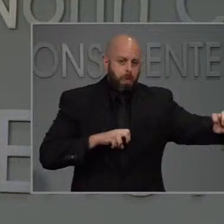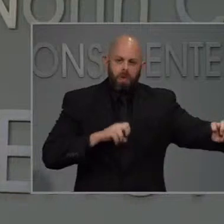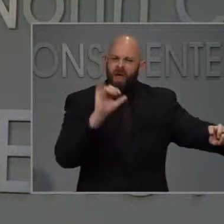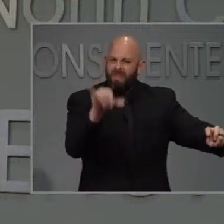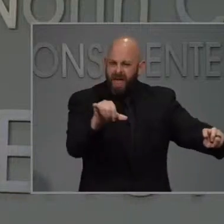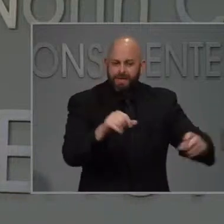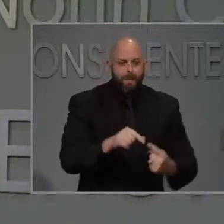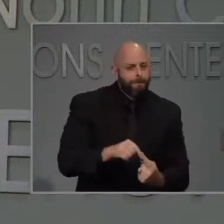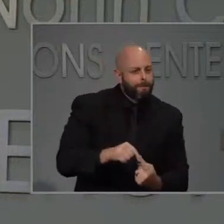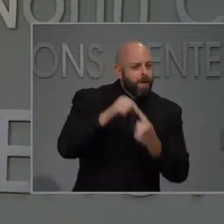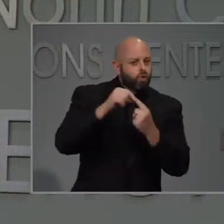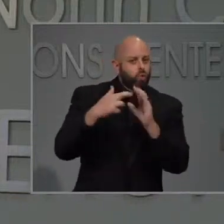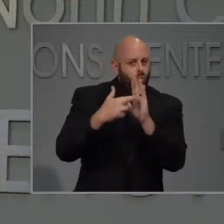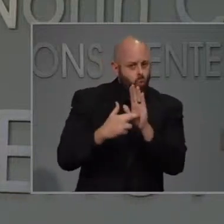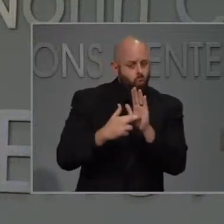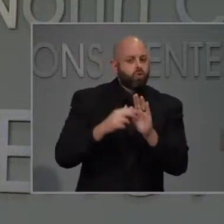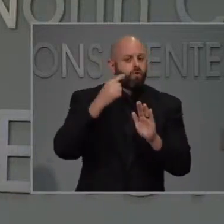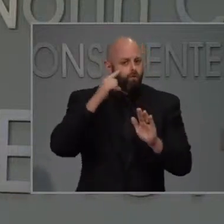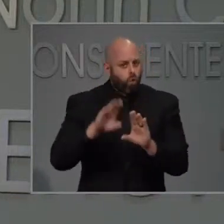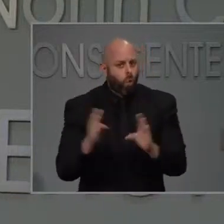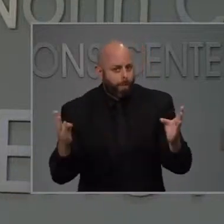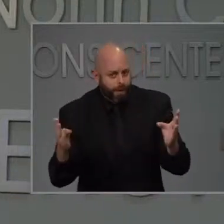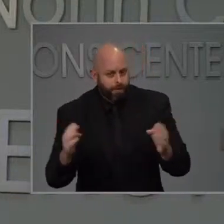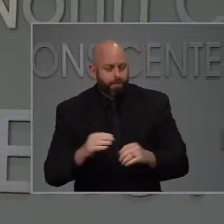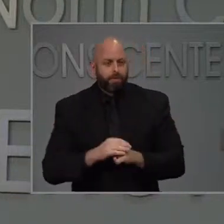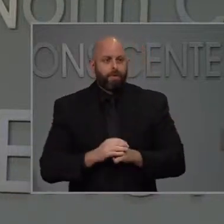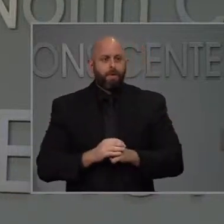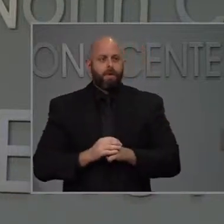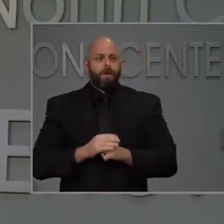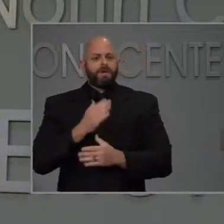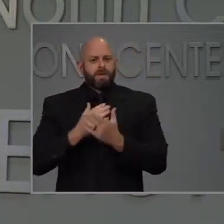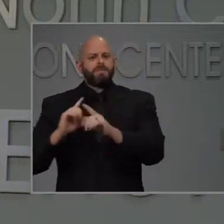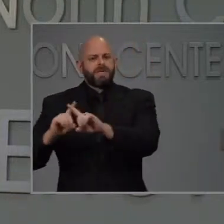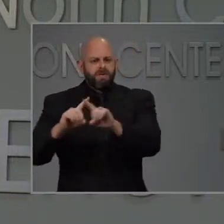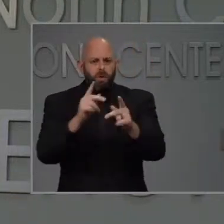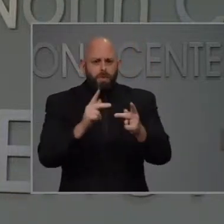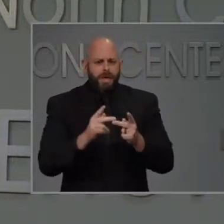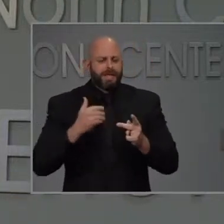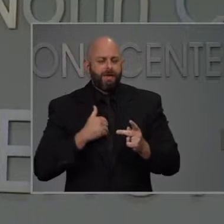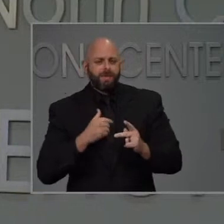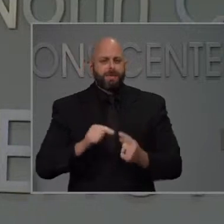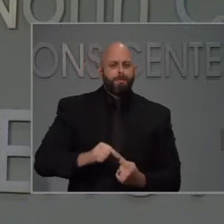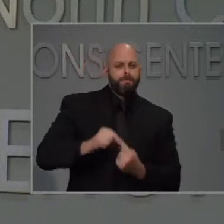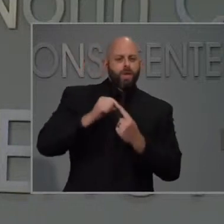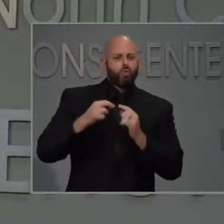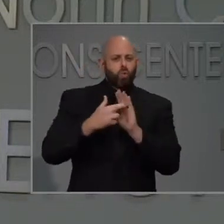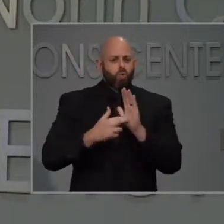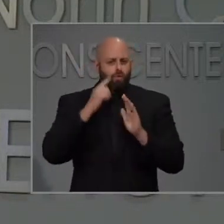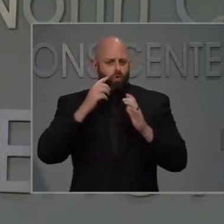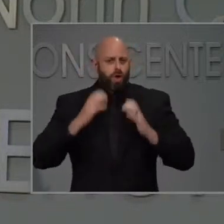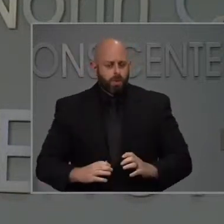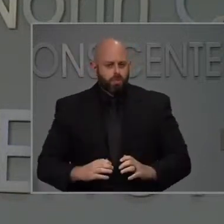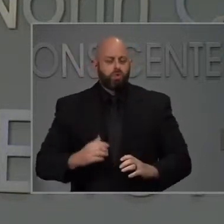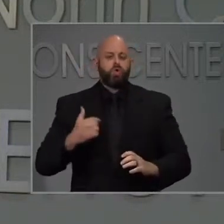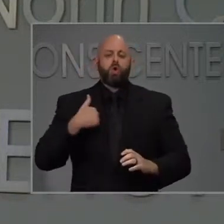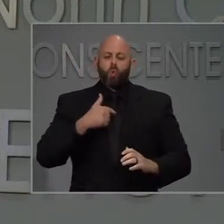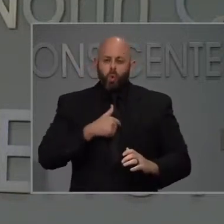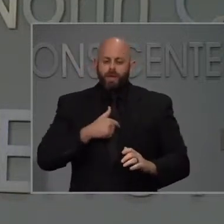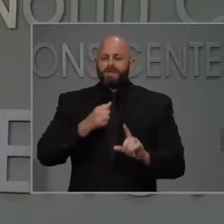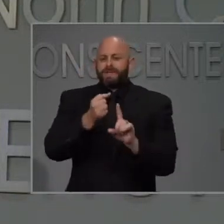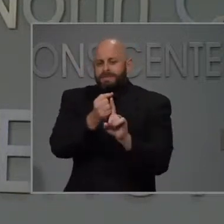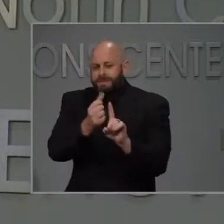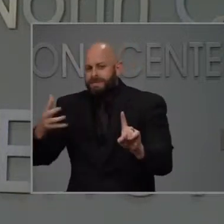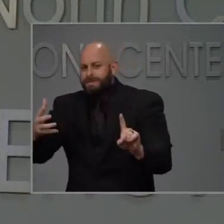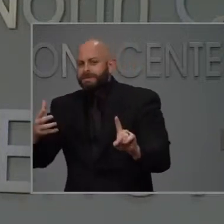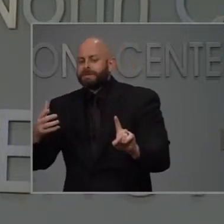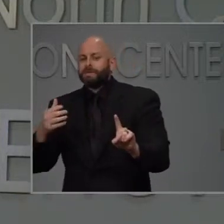special protections in place for customers. And we've outlined that in general in our